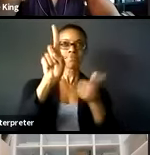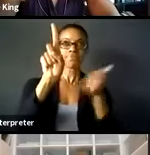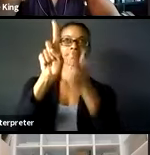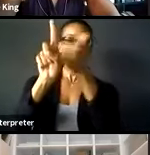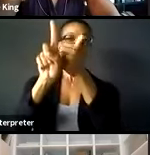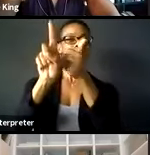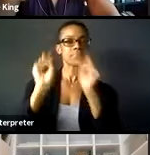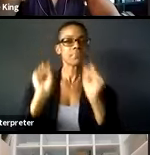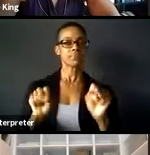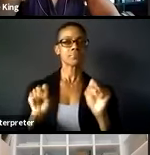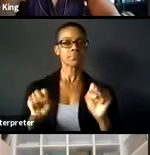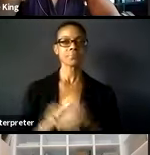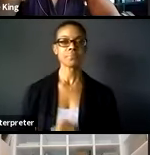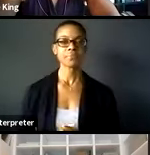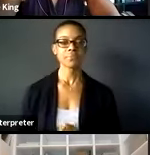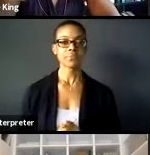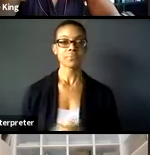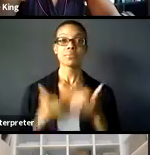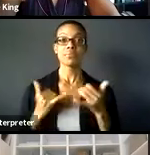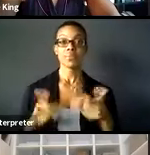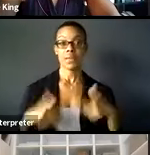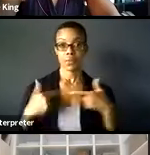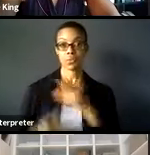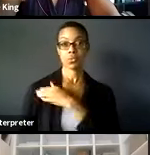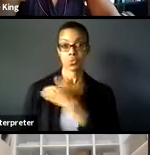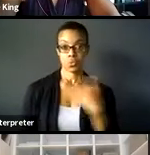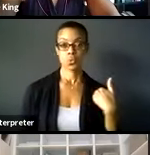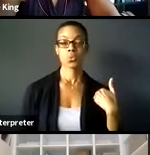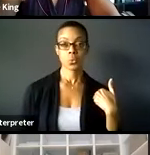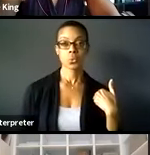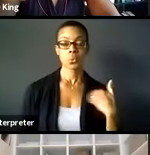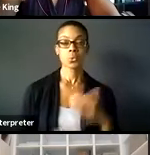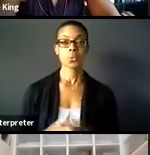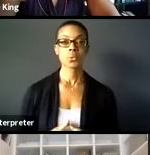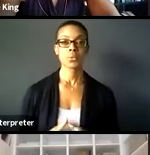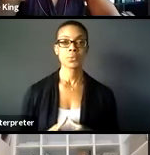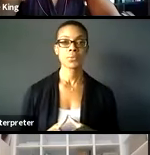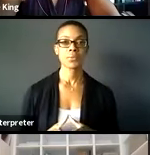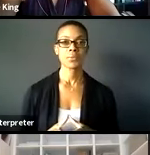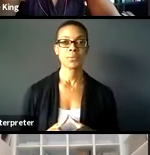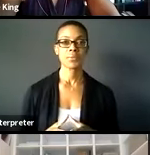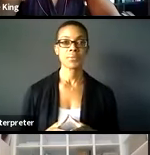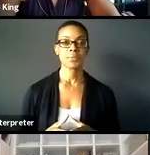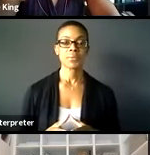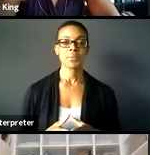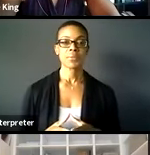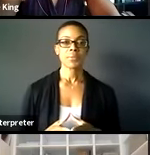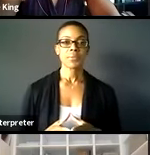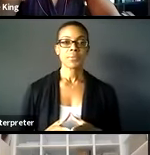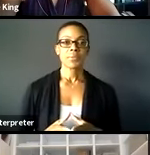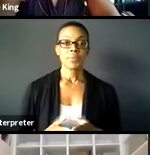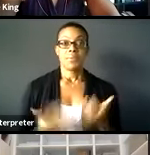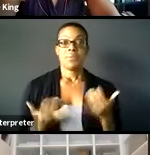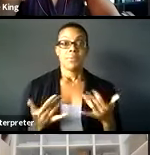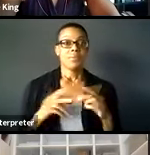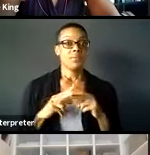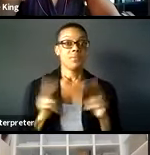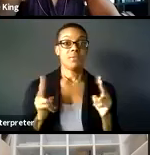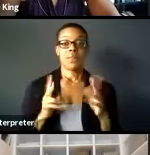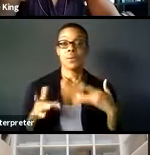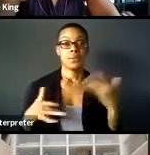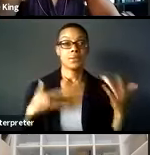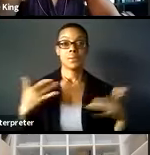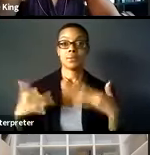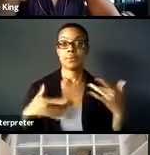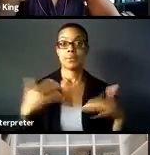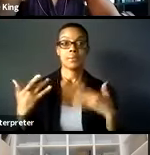can. I currently reside in Toronto, and I'm currently excited about, you know,